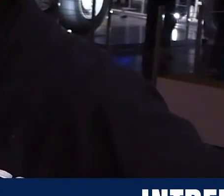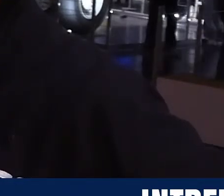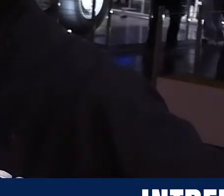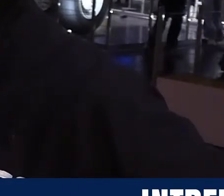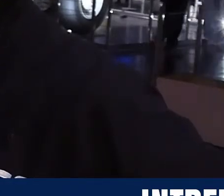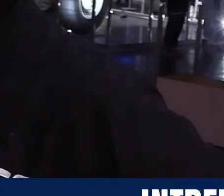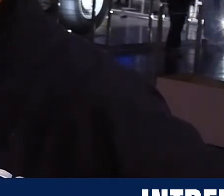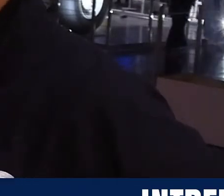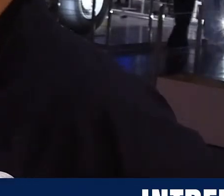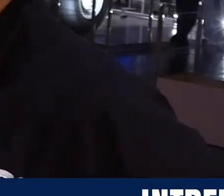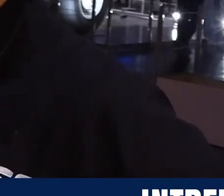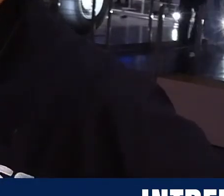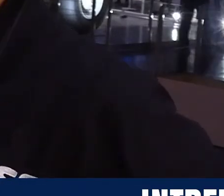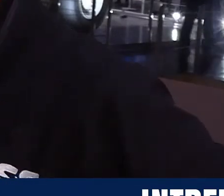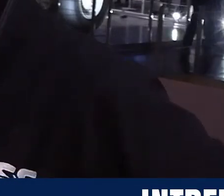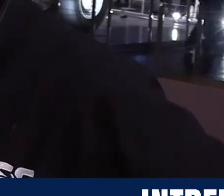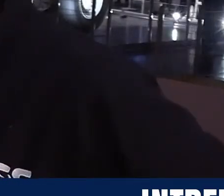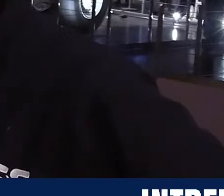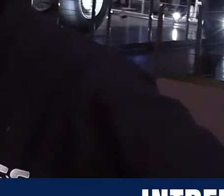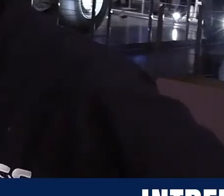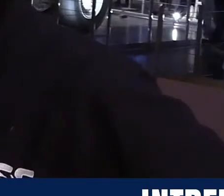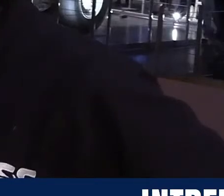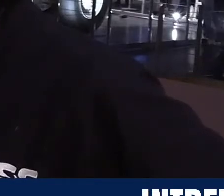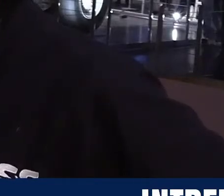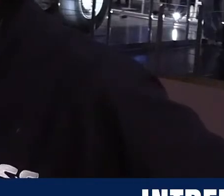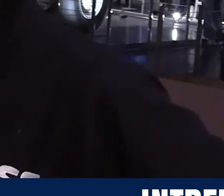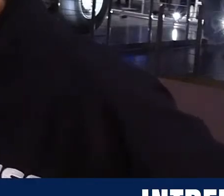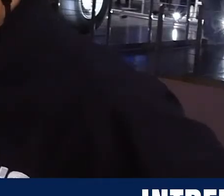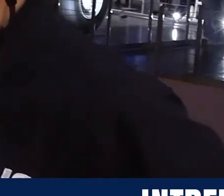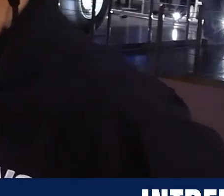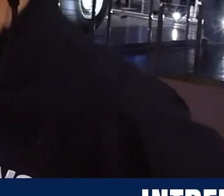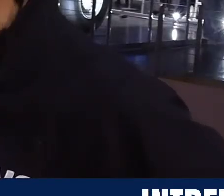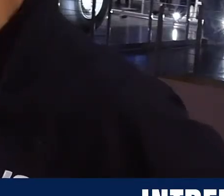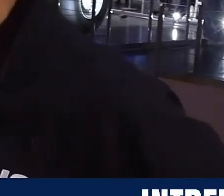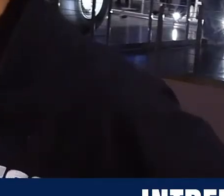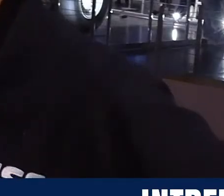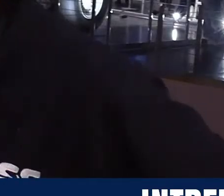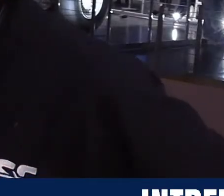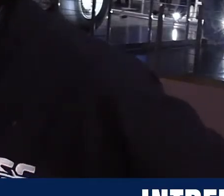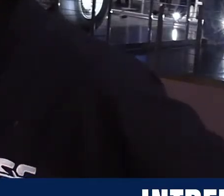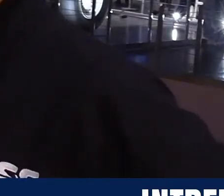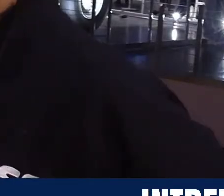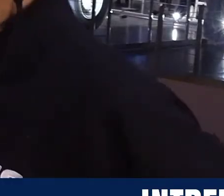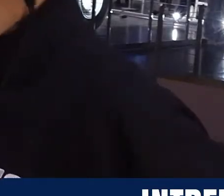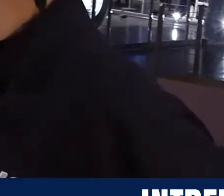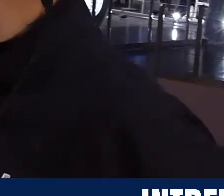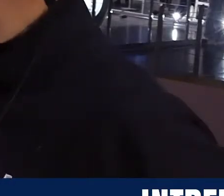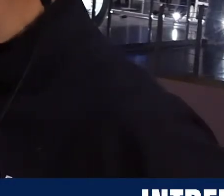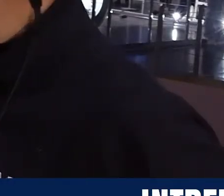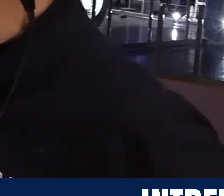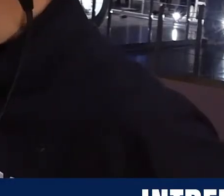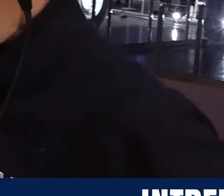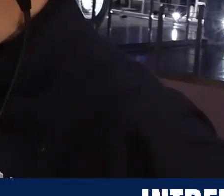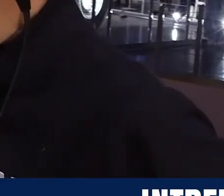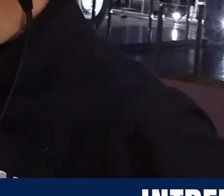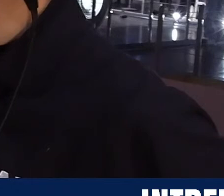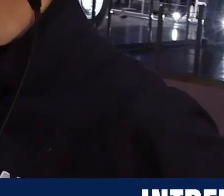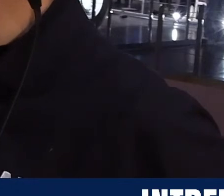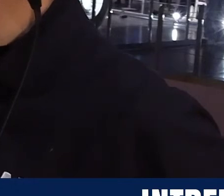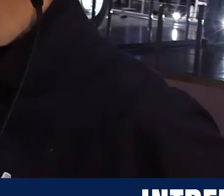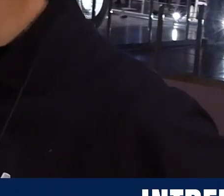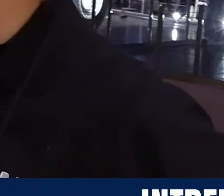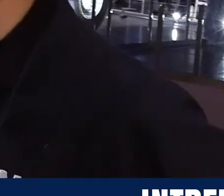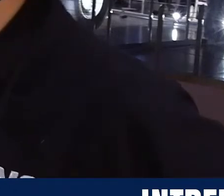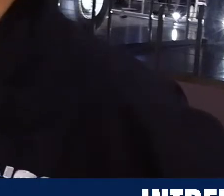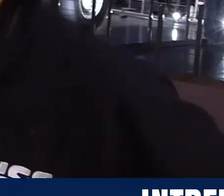Falcon Heavy makes it through the weather tonight. I think it was like shaping up. It was rough yesterday. Yeah. Did you see the